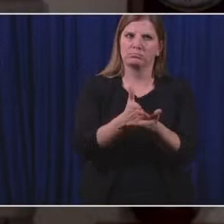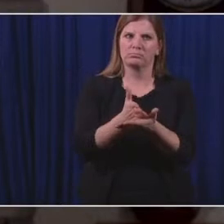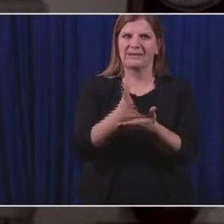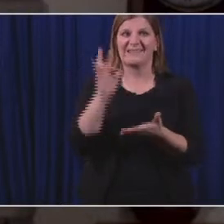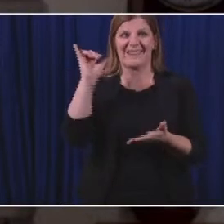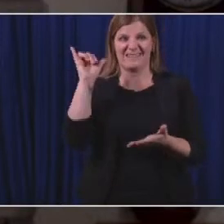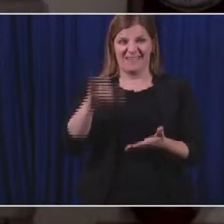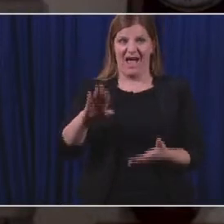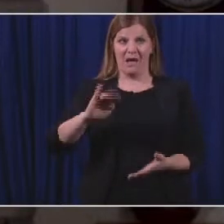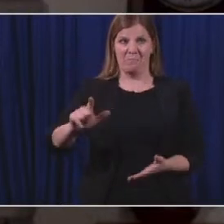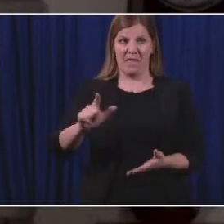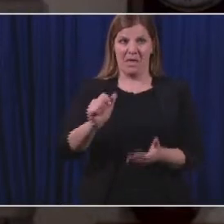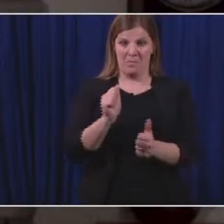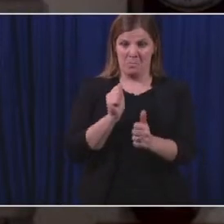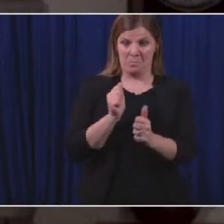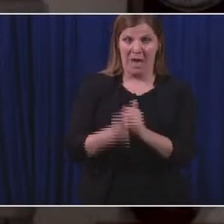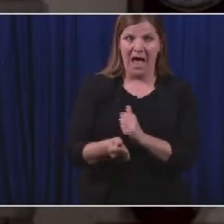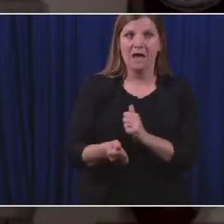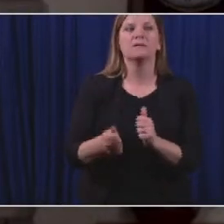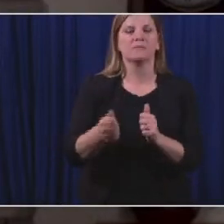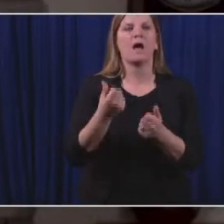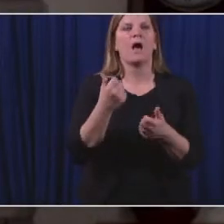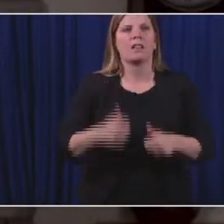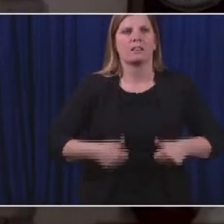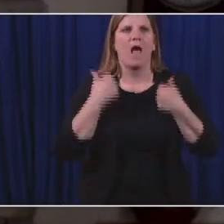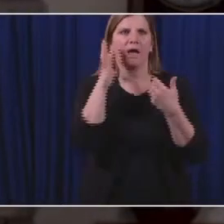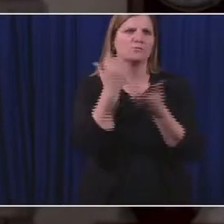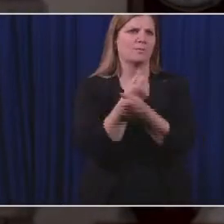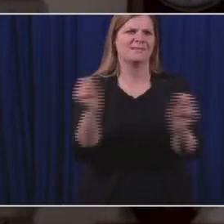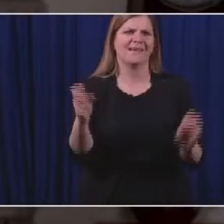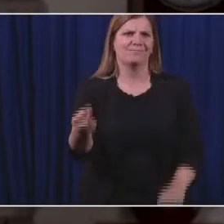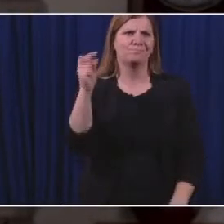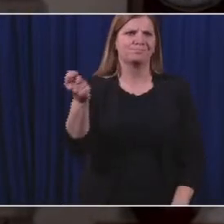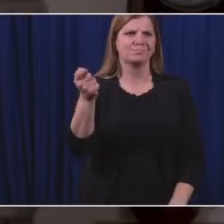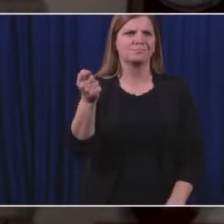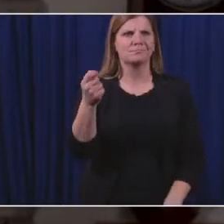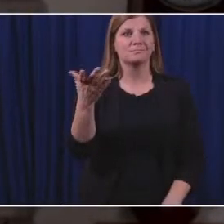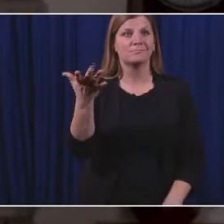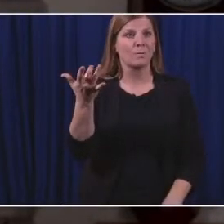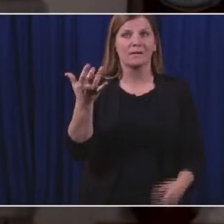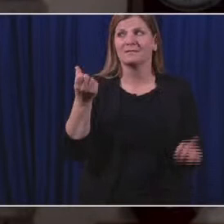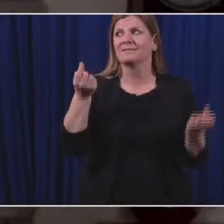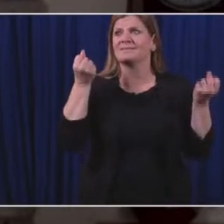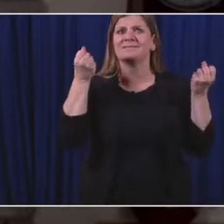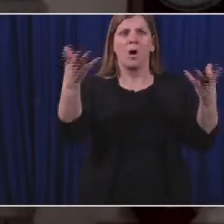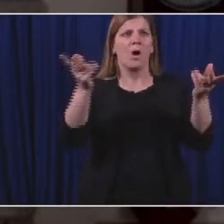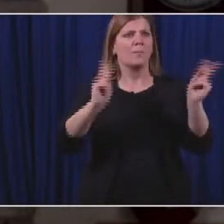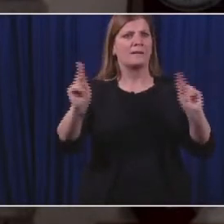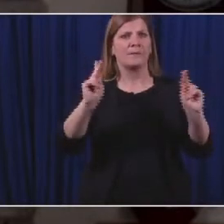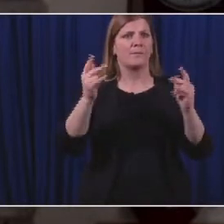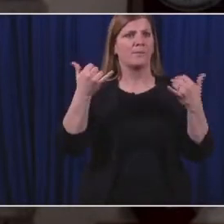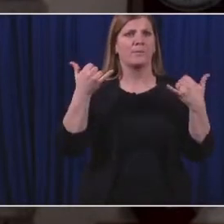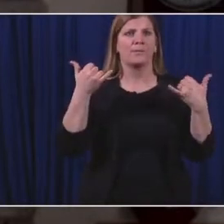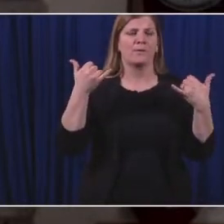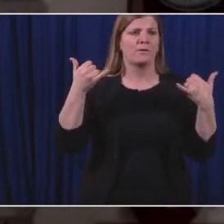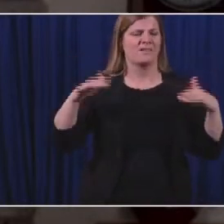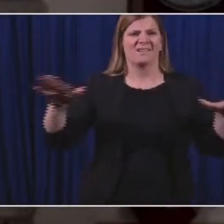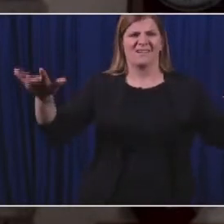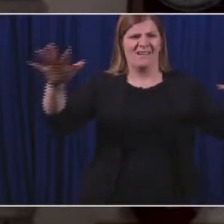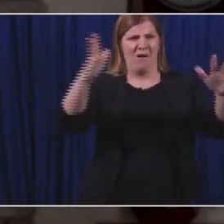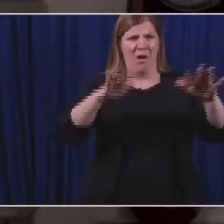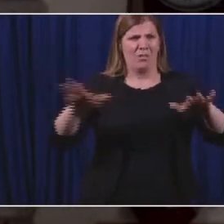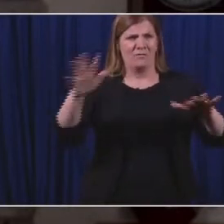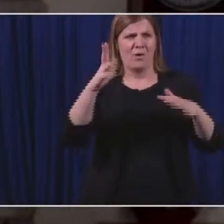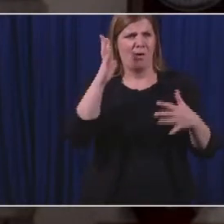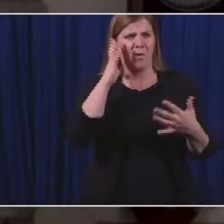passed, it becomes a law, it will save lives. And we're losing just too many people out there just in horrible, horrible,